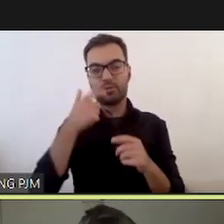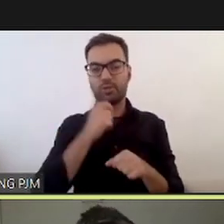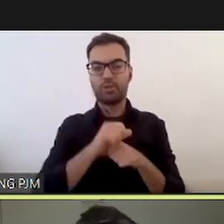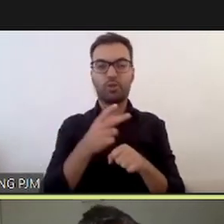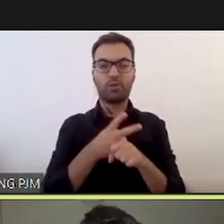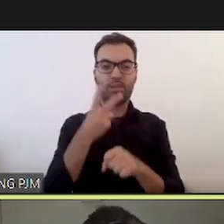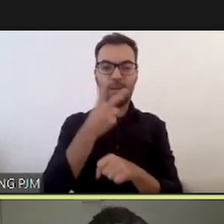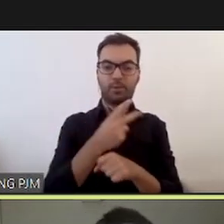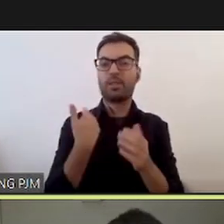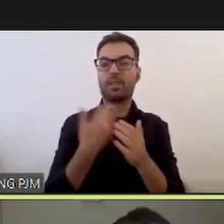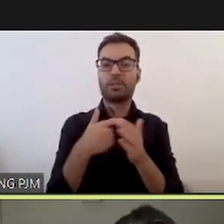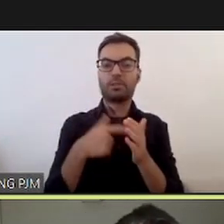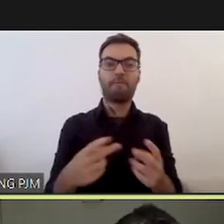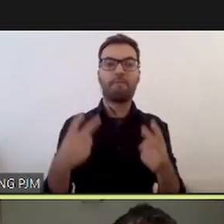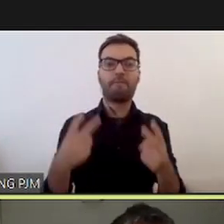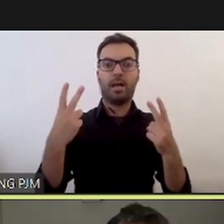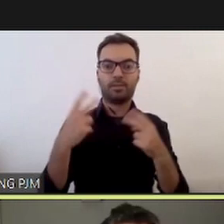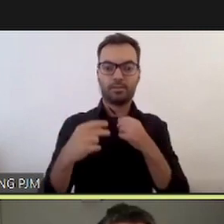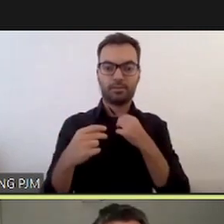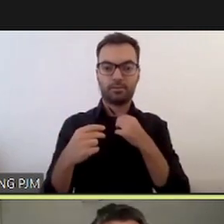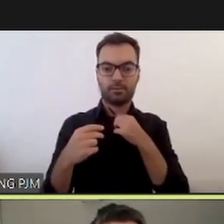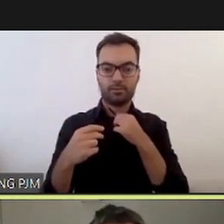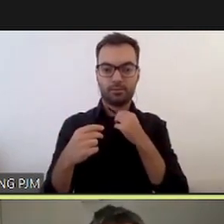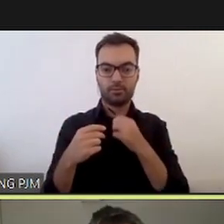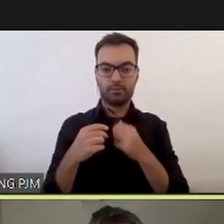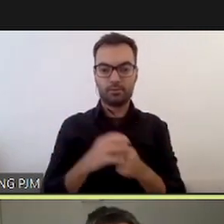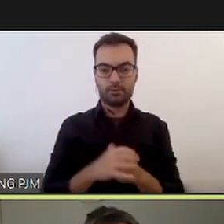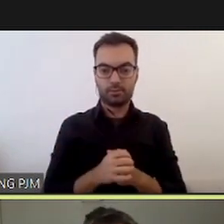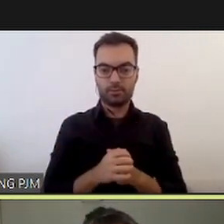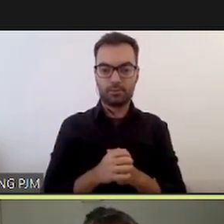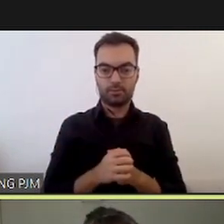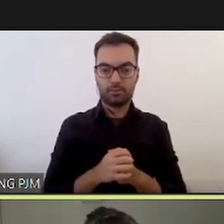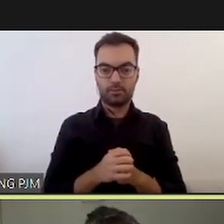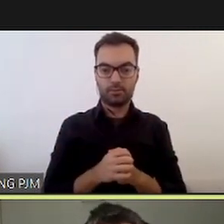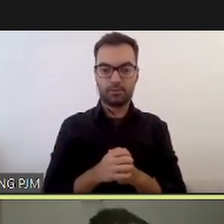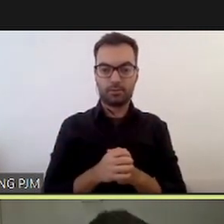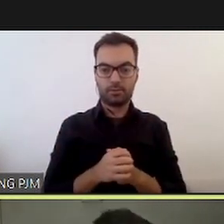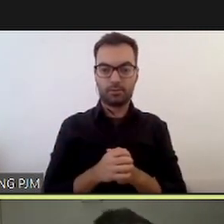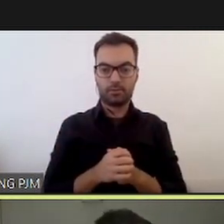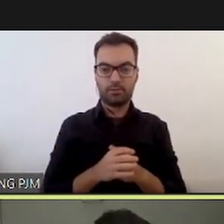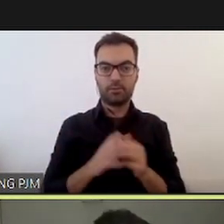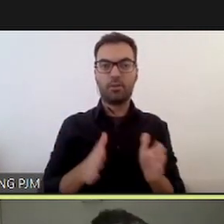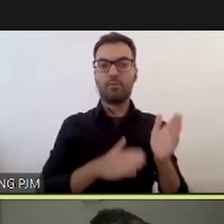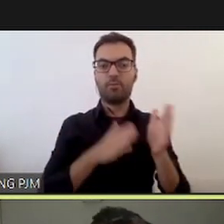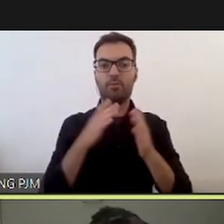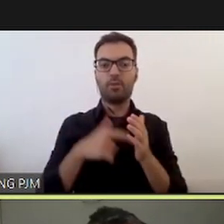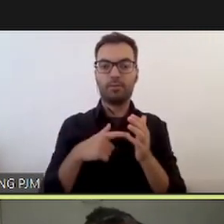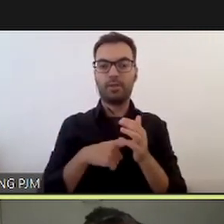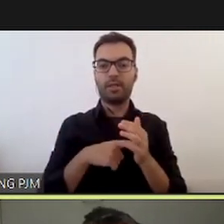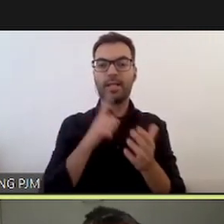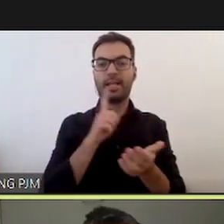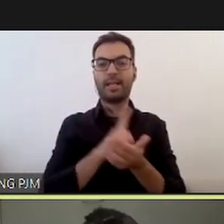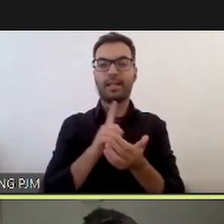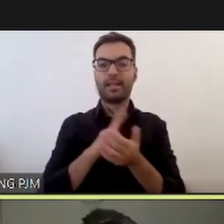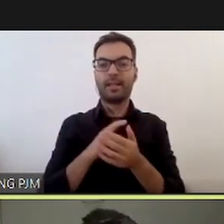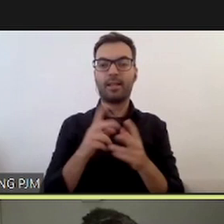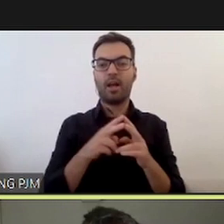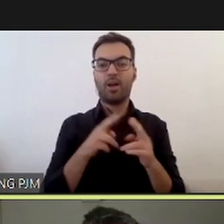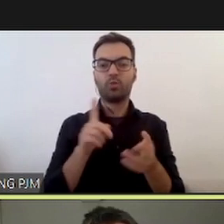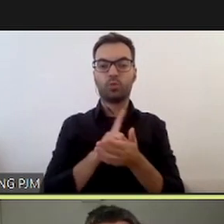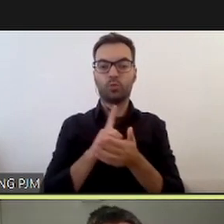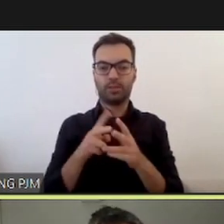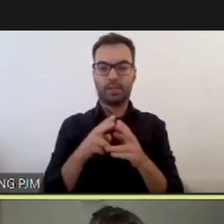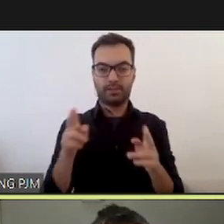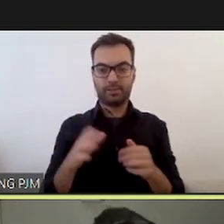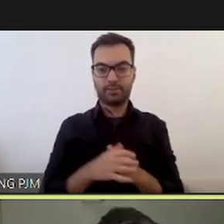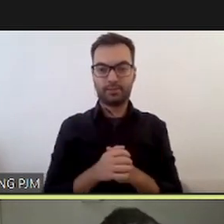accessibility? Why it's so important? And then we will jump into some success criteria that supposed to